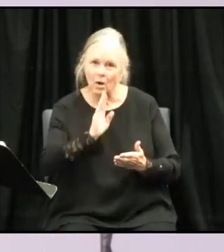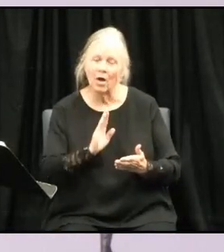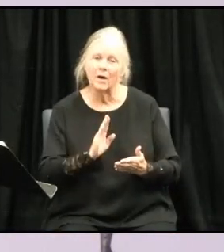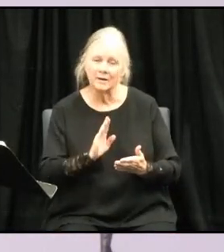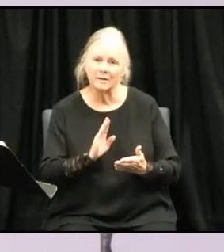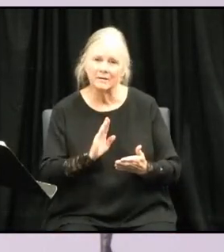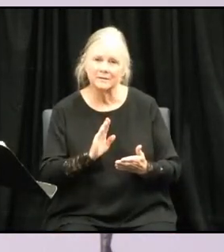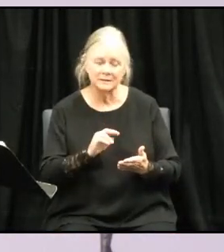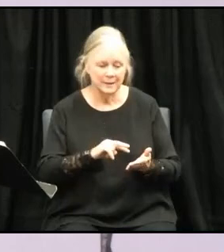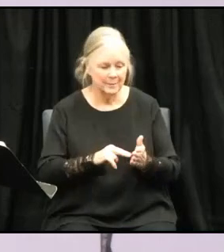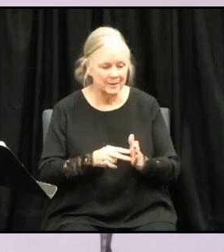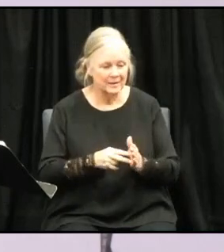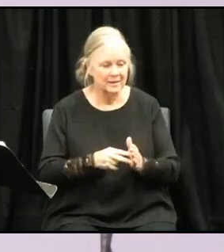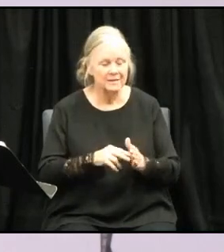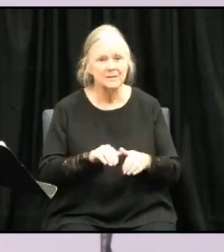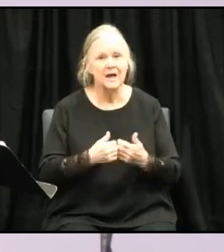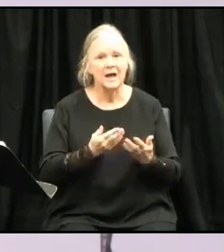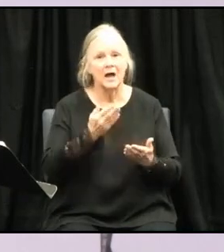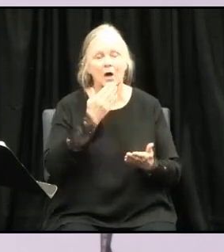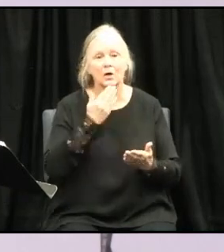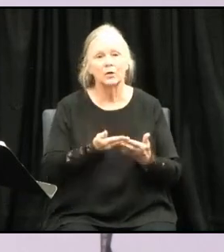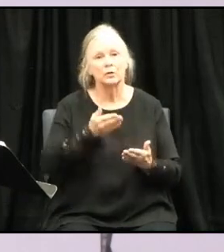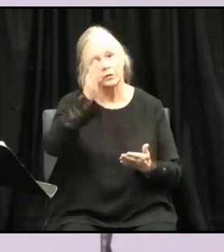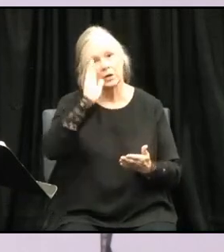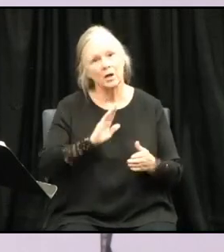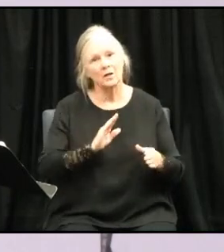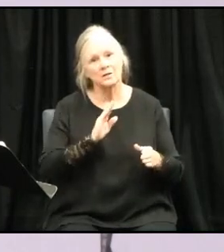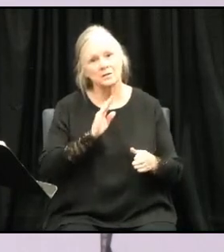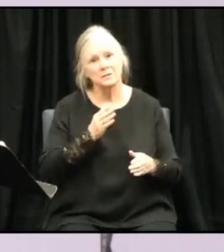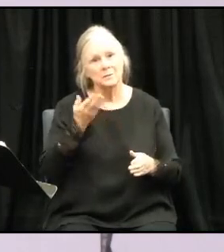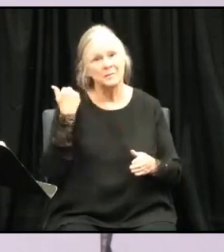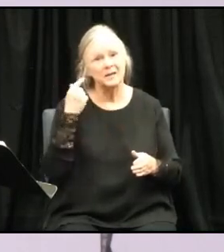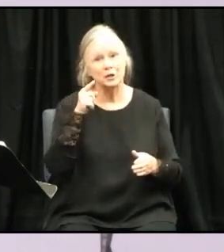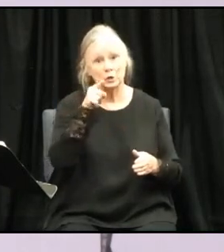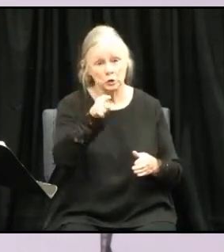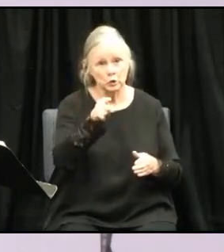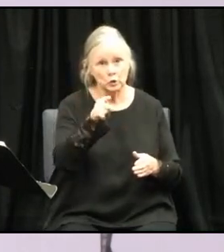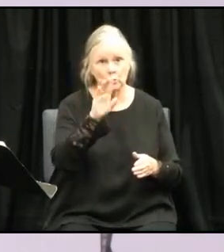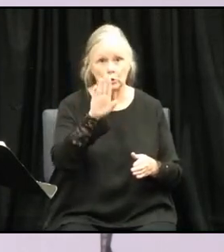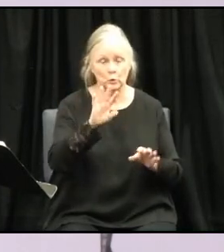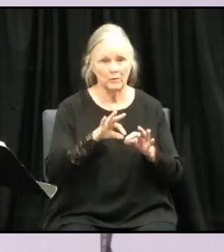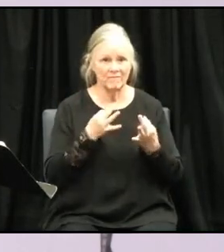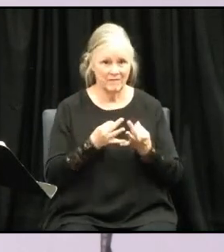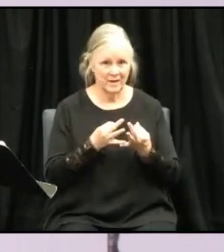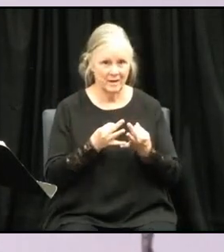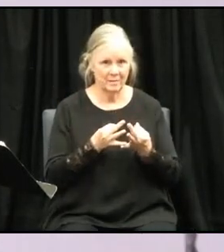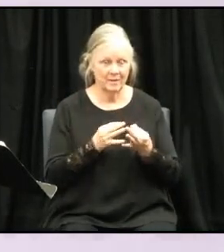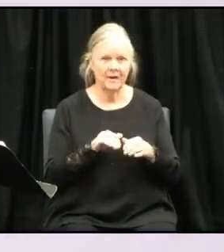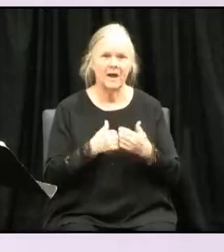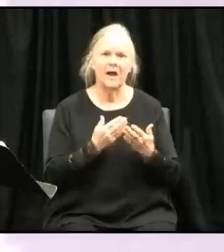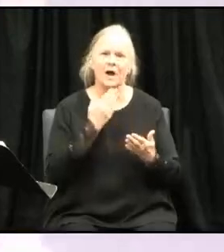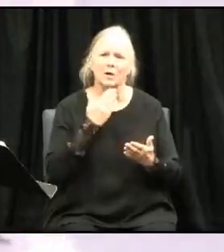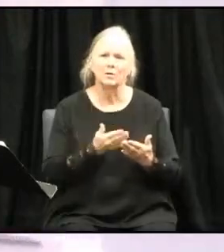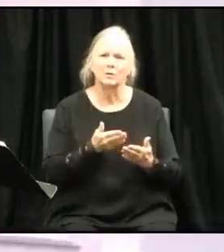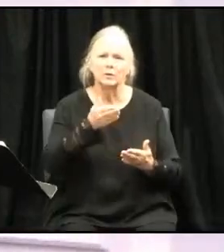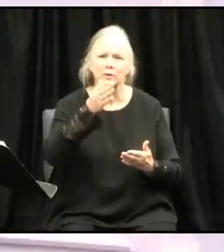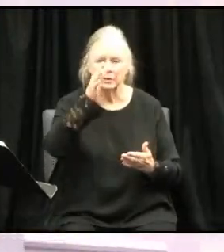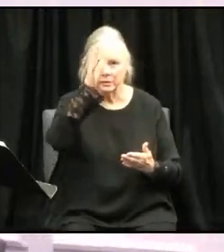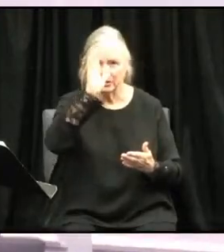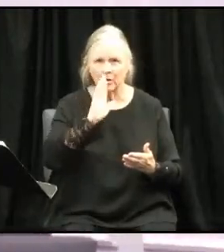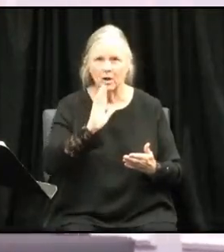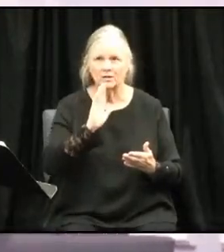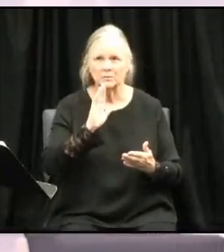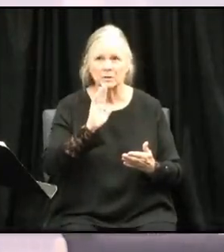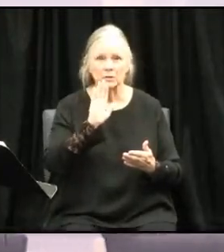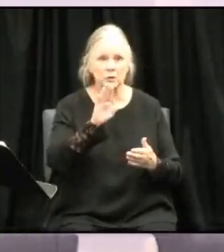which means how good God has been to you, your family, how good God has been to your church family and